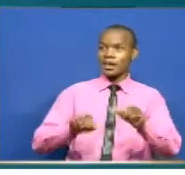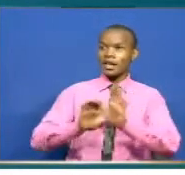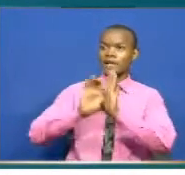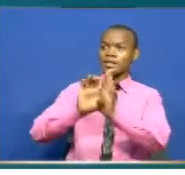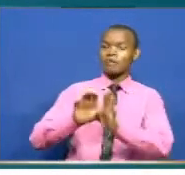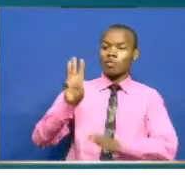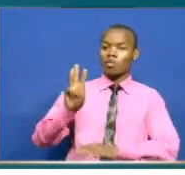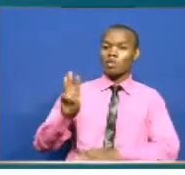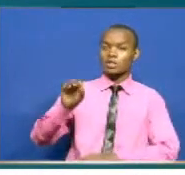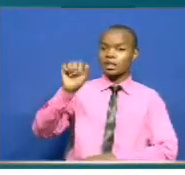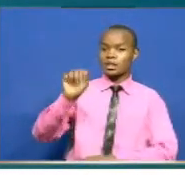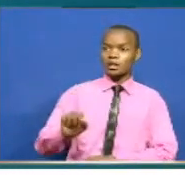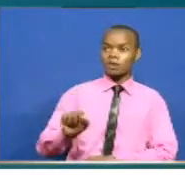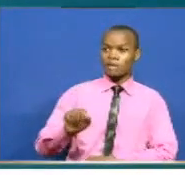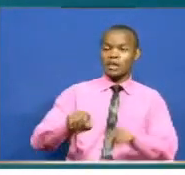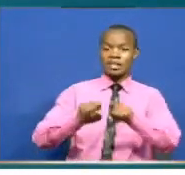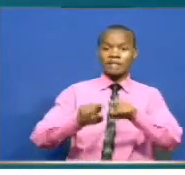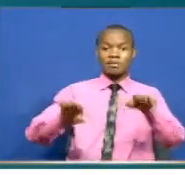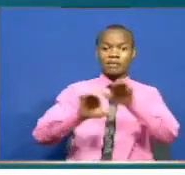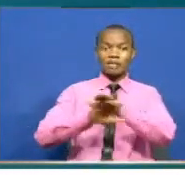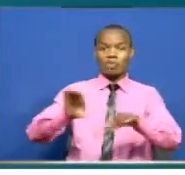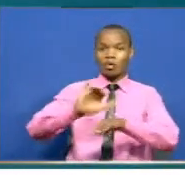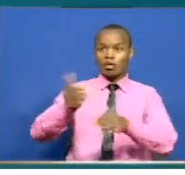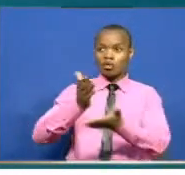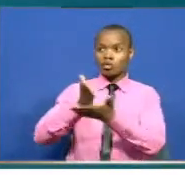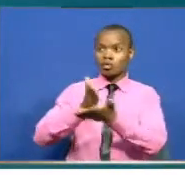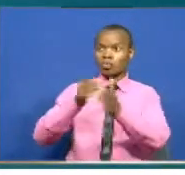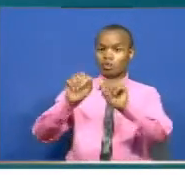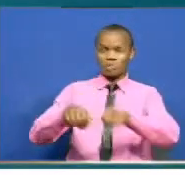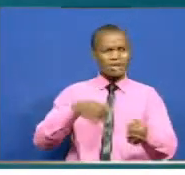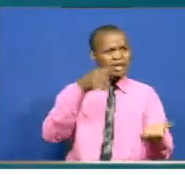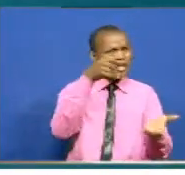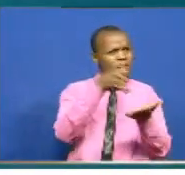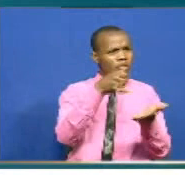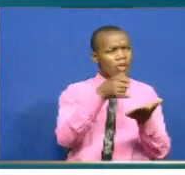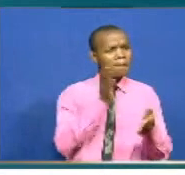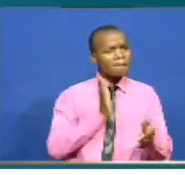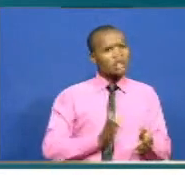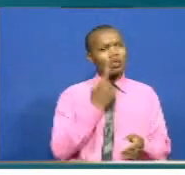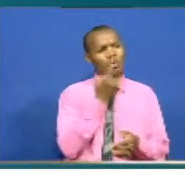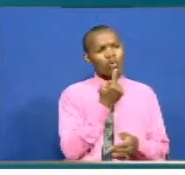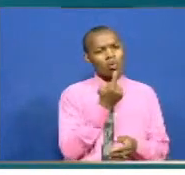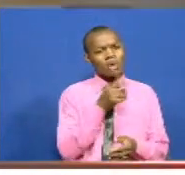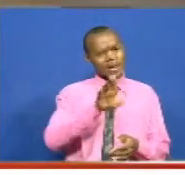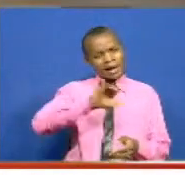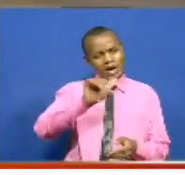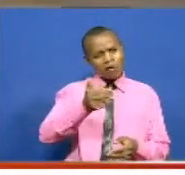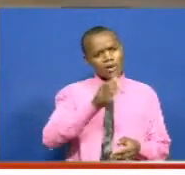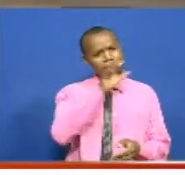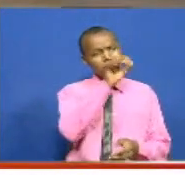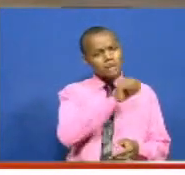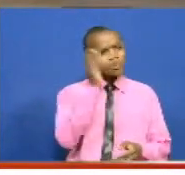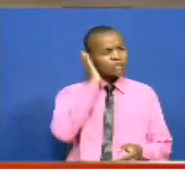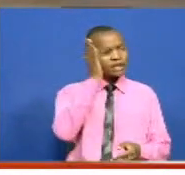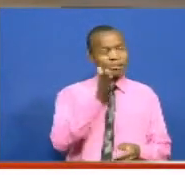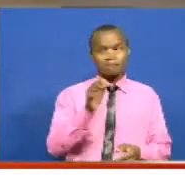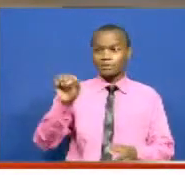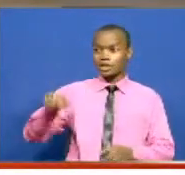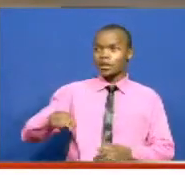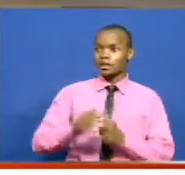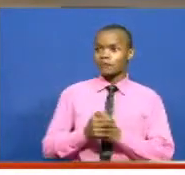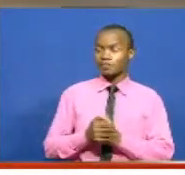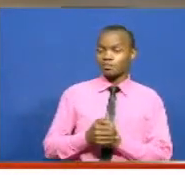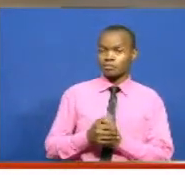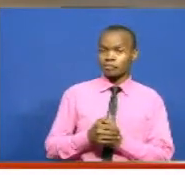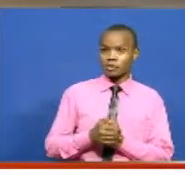constituency, Ijara. These are the constituencies that are going to miss out. Are you part of obviously, the losing? I am part of the losing. Wajir South is not going to get a constituency. Mm-hmm. Ijara is not